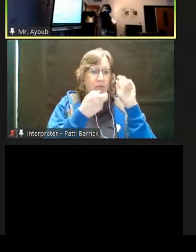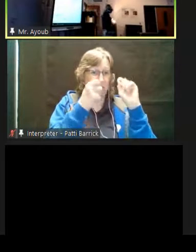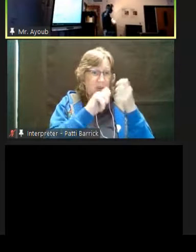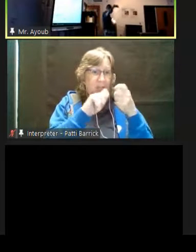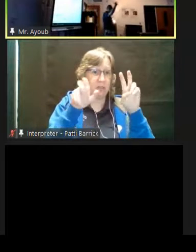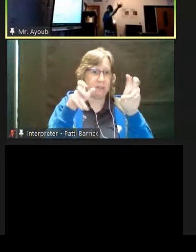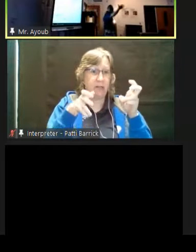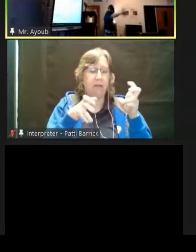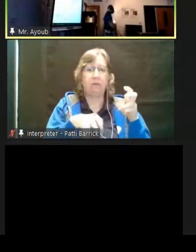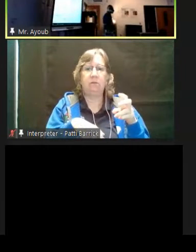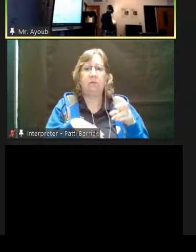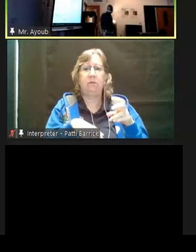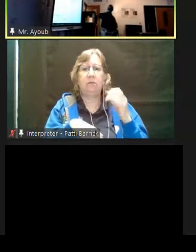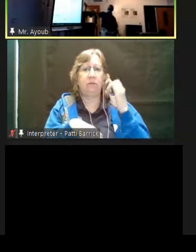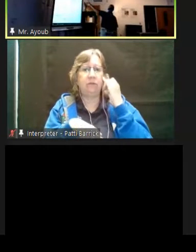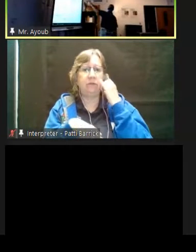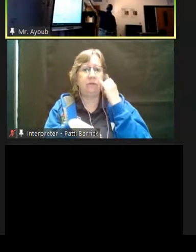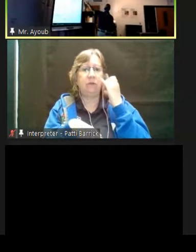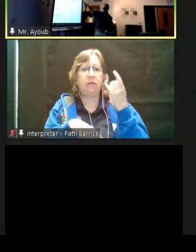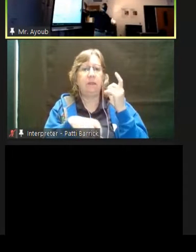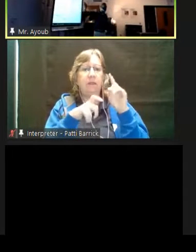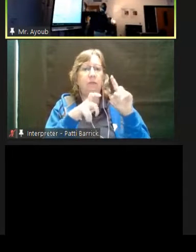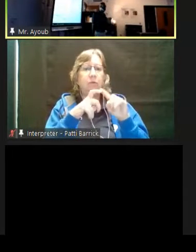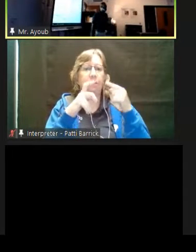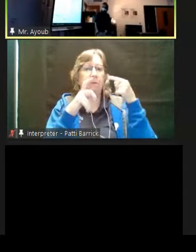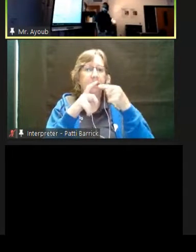when people go to certain websites, that's what you would see.